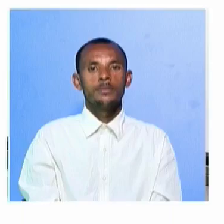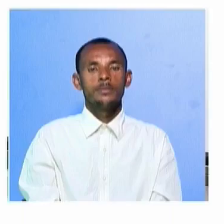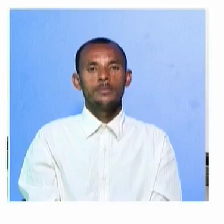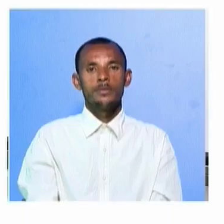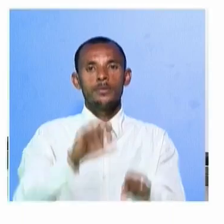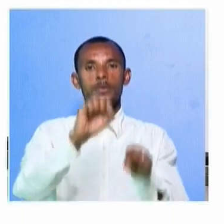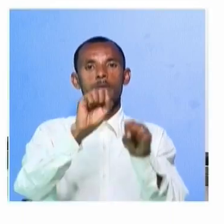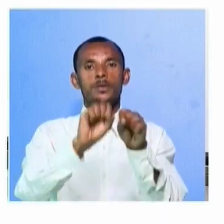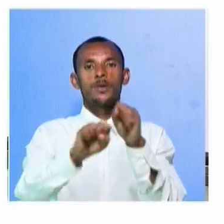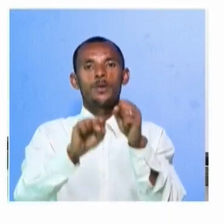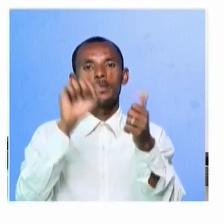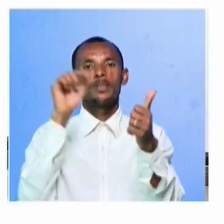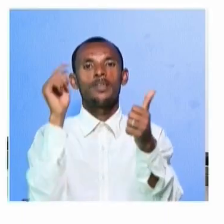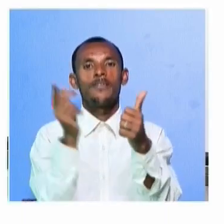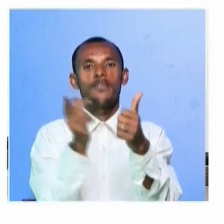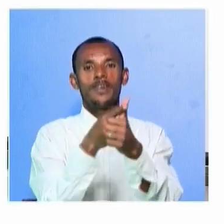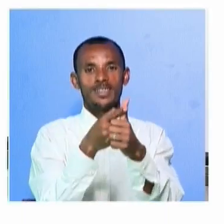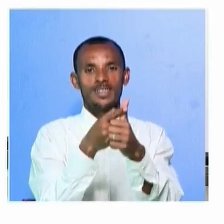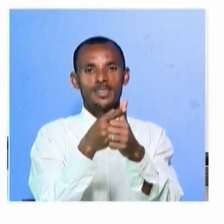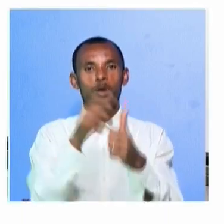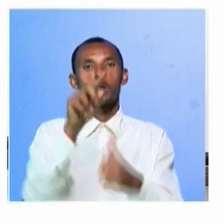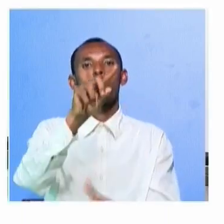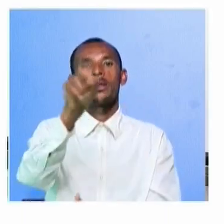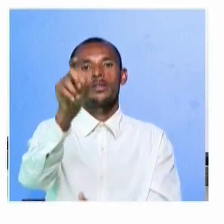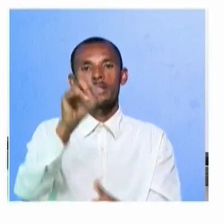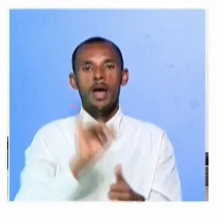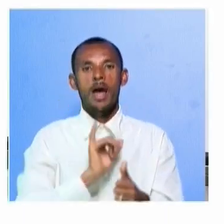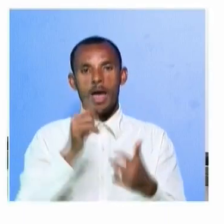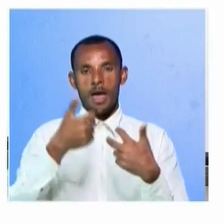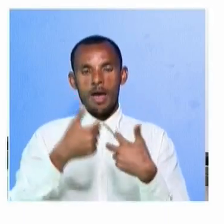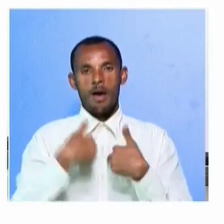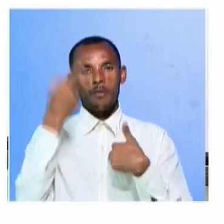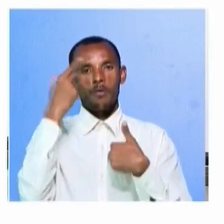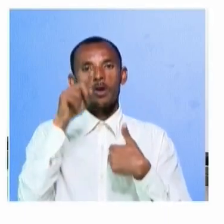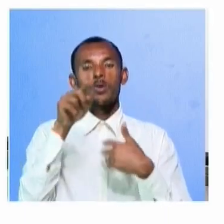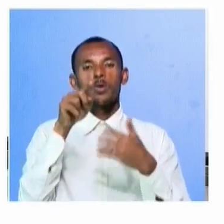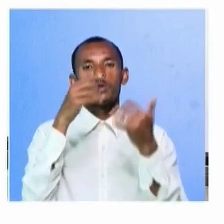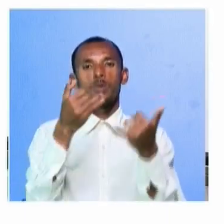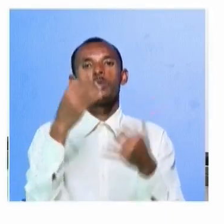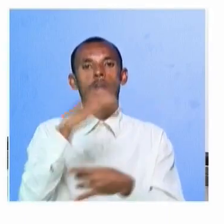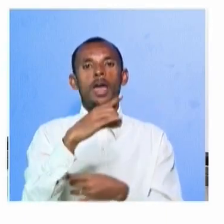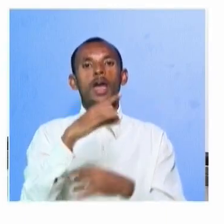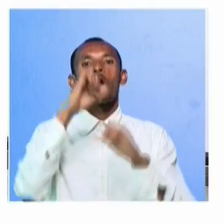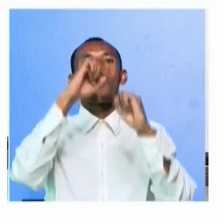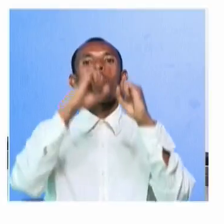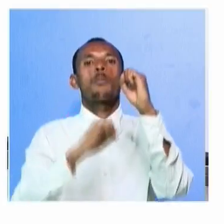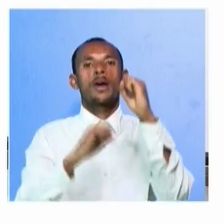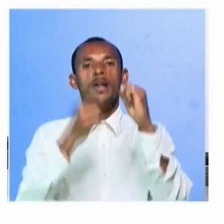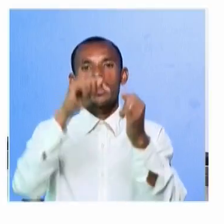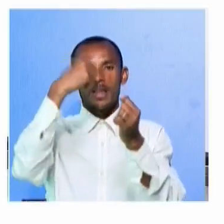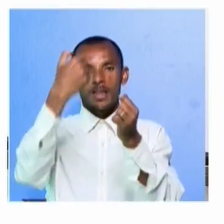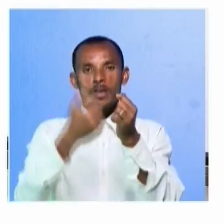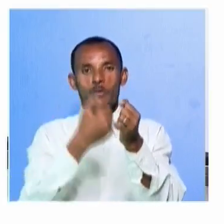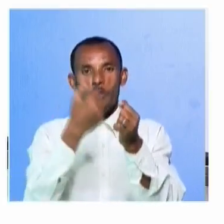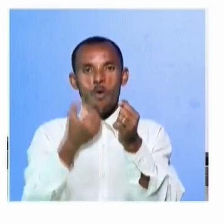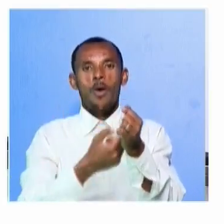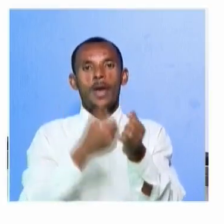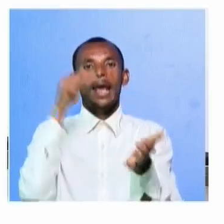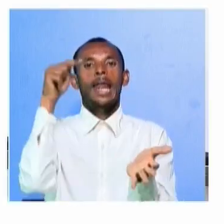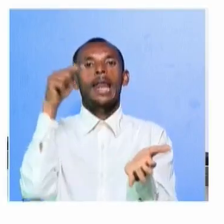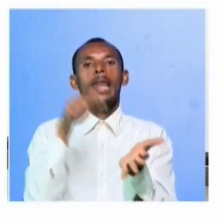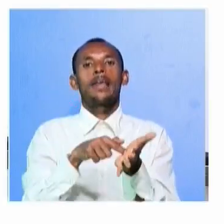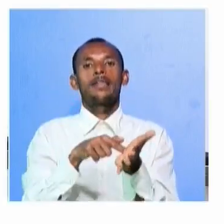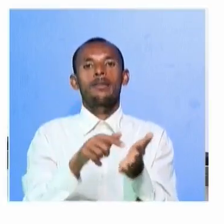So the first question that I have for you today is compare the following decimals.